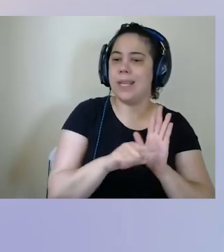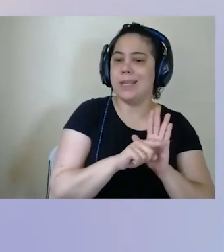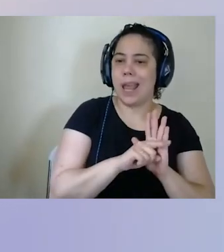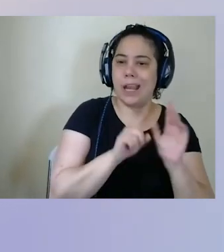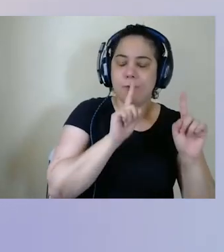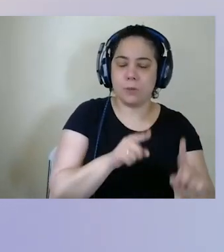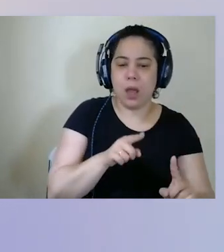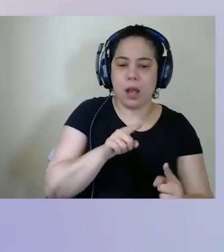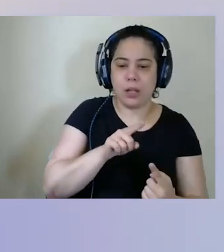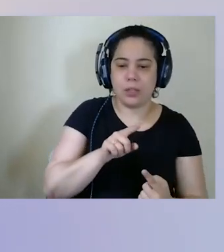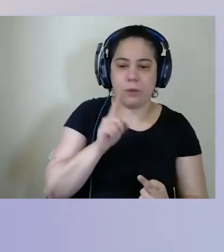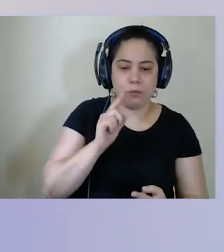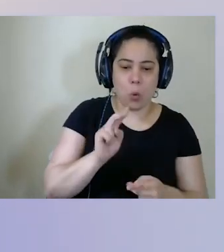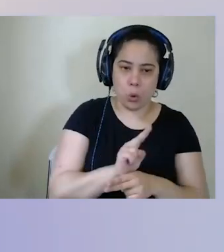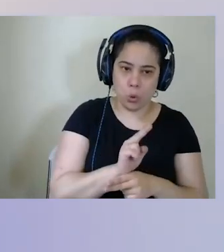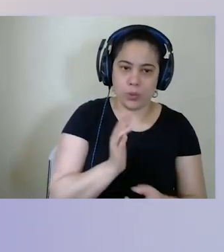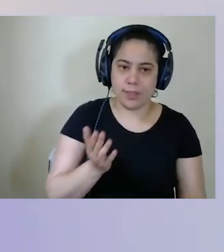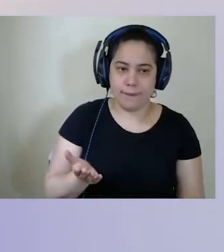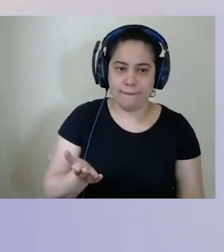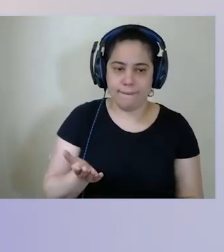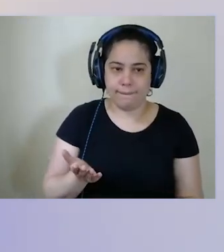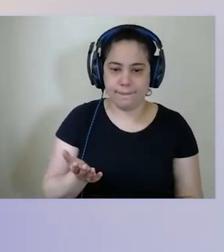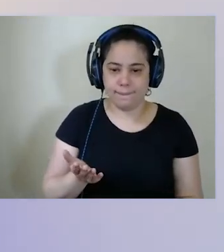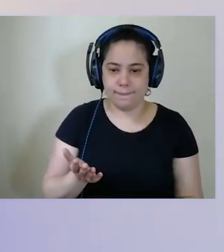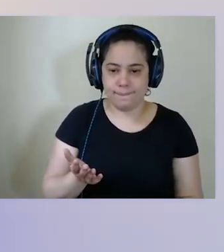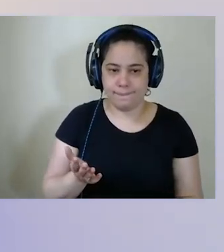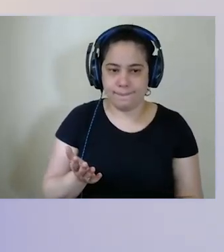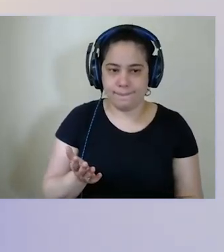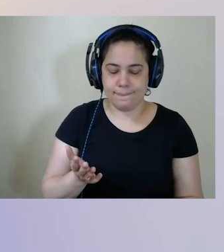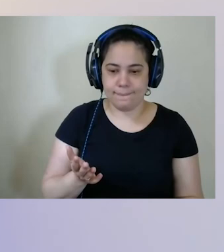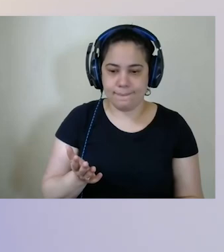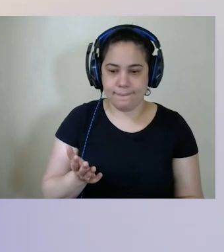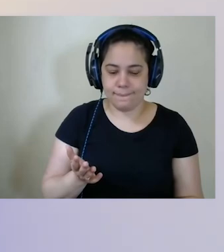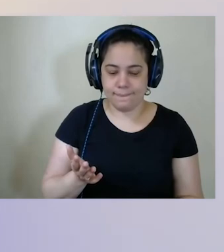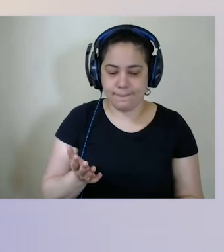it, and I know that Bessel and Lisha also did.